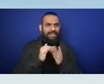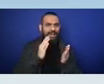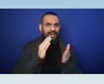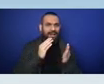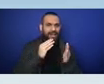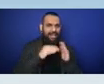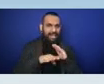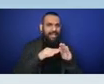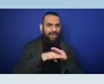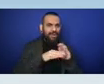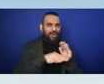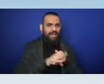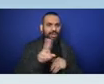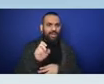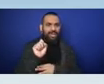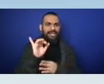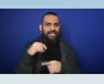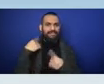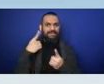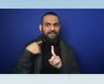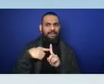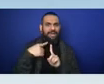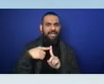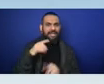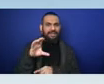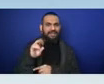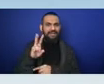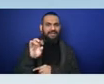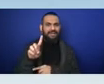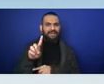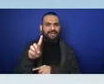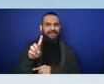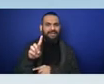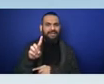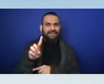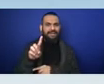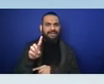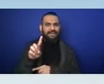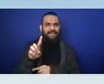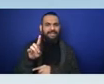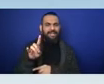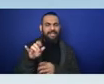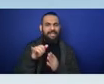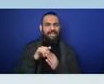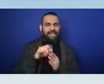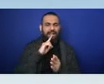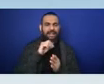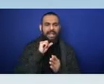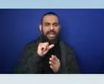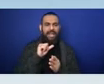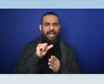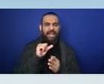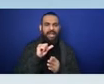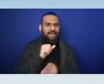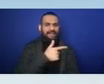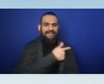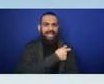enforced. I don't think that is right, due to the fact that we all know about all